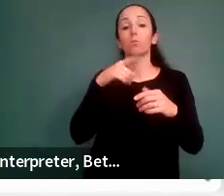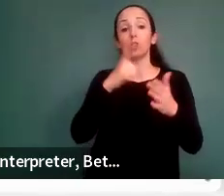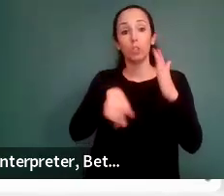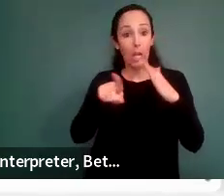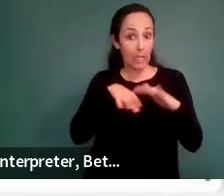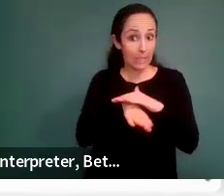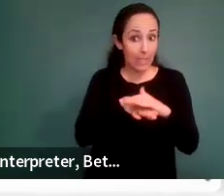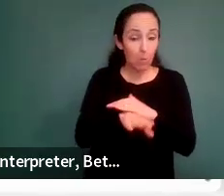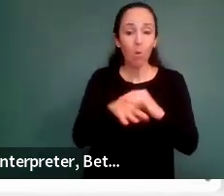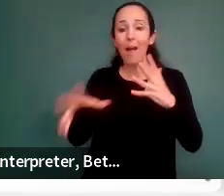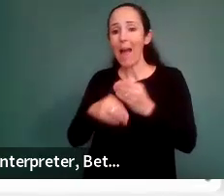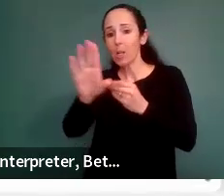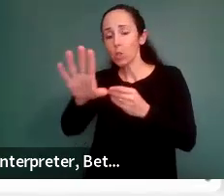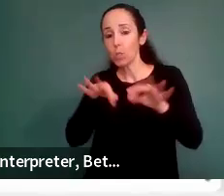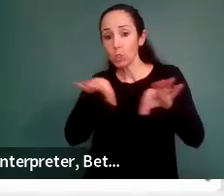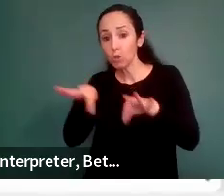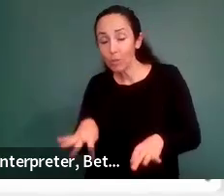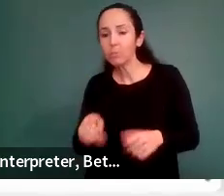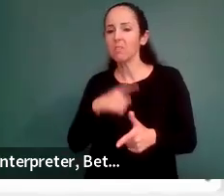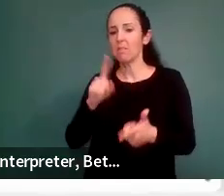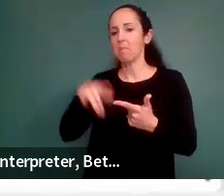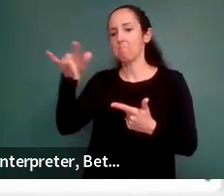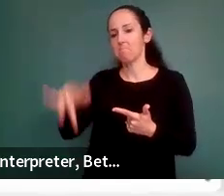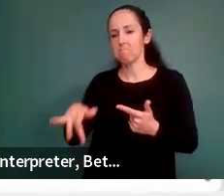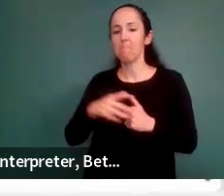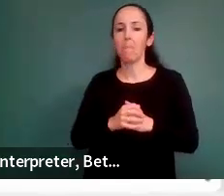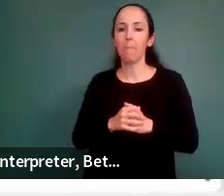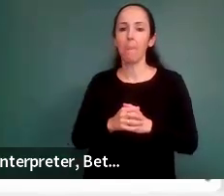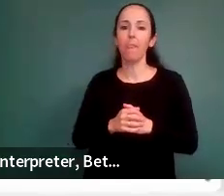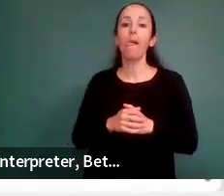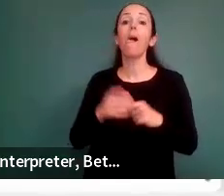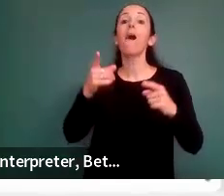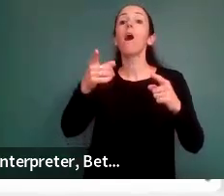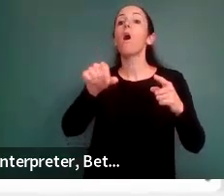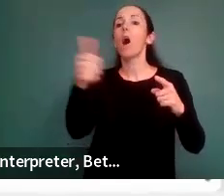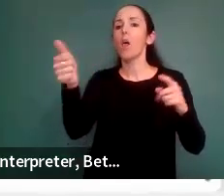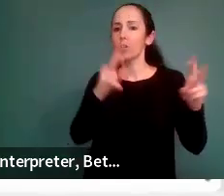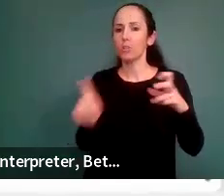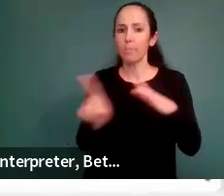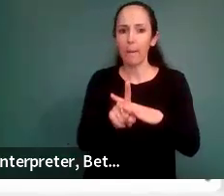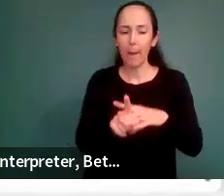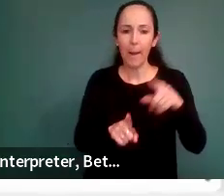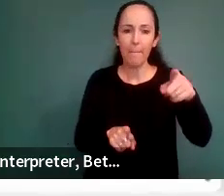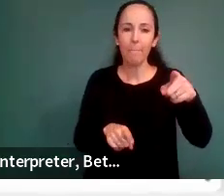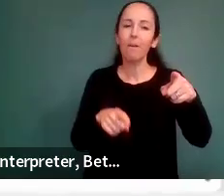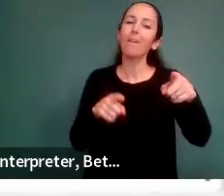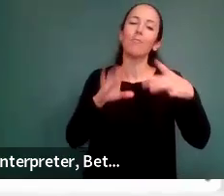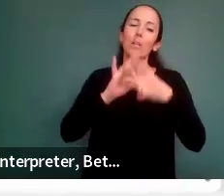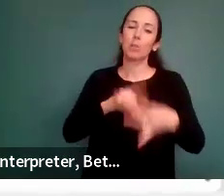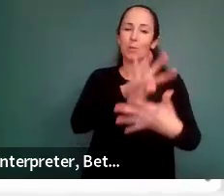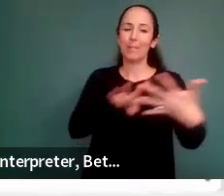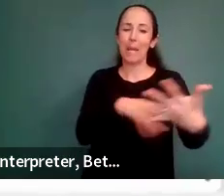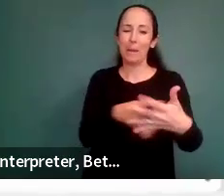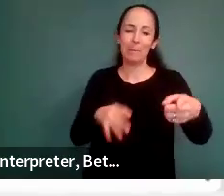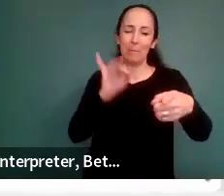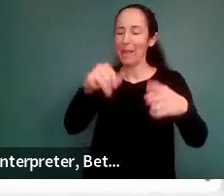it. Save button. Enter. Keep going button. Fix the remaining issues and And there's another issue with tables, which is too complex to go over. So I'll just